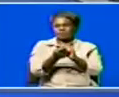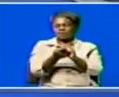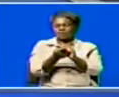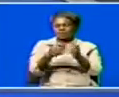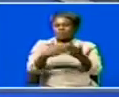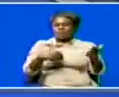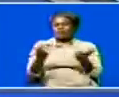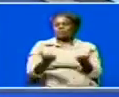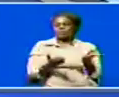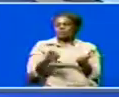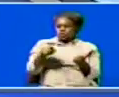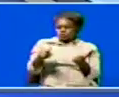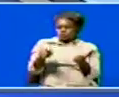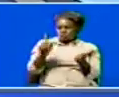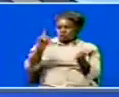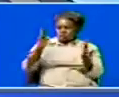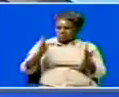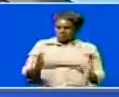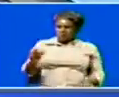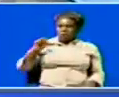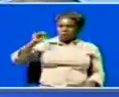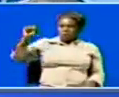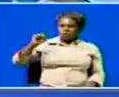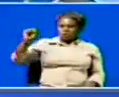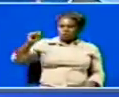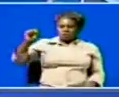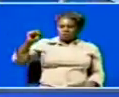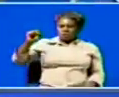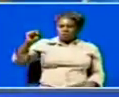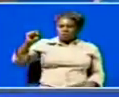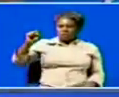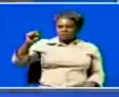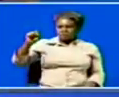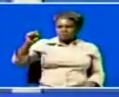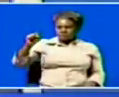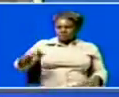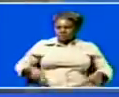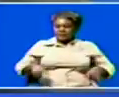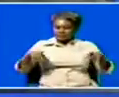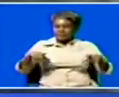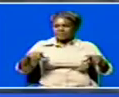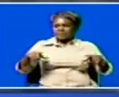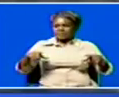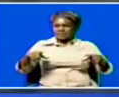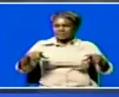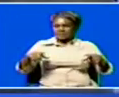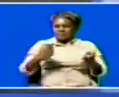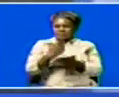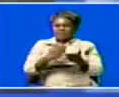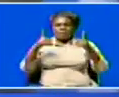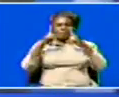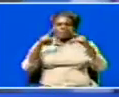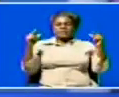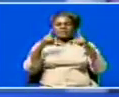entrepreneurship, you're one of the artists who are very much politically aware, I'm sure. And I've watched some of your interviews before. And these are some of the messages